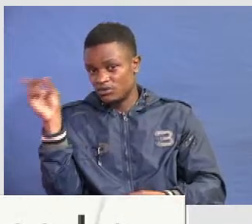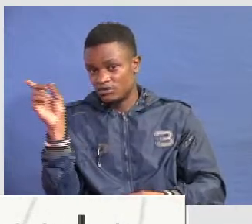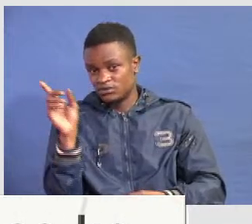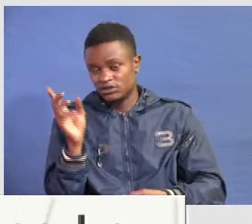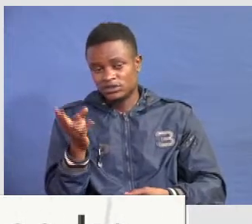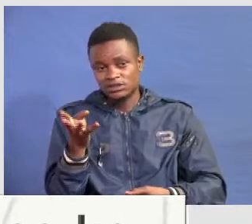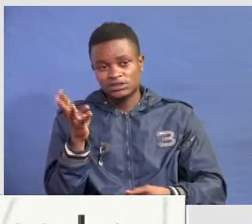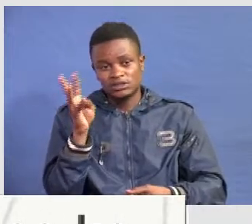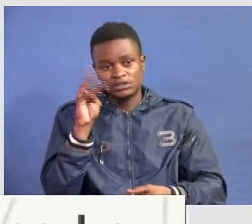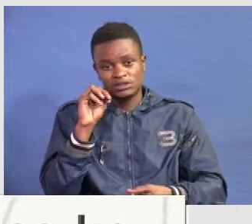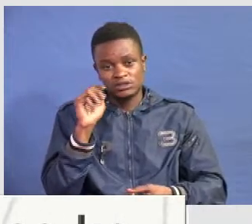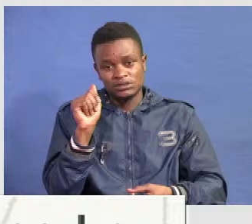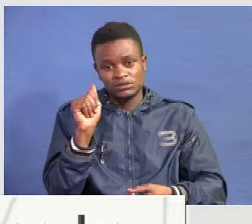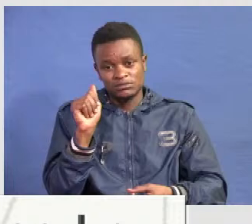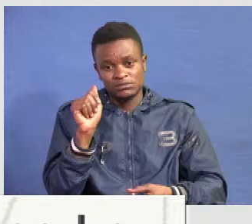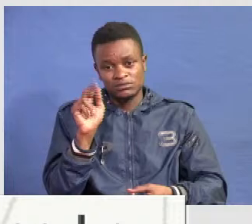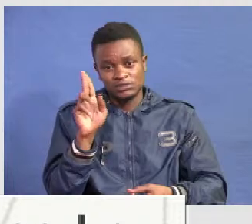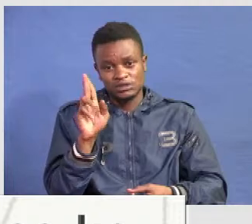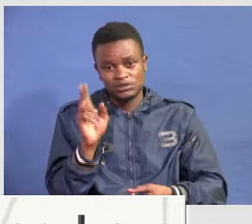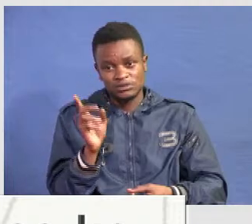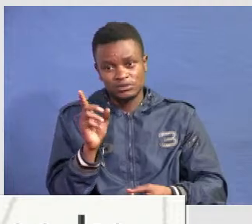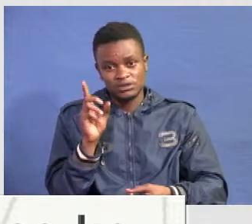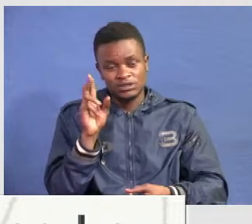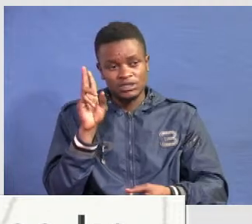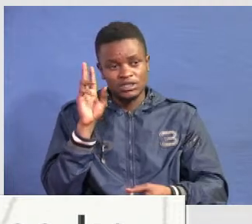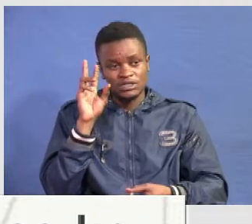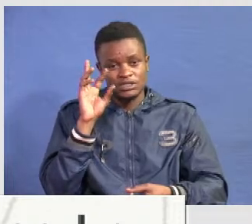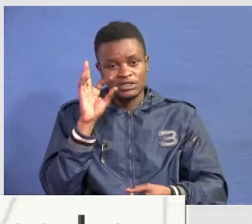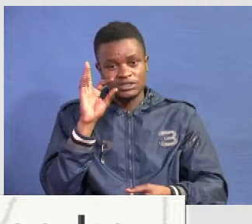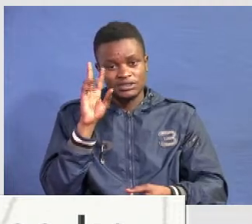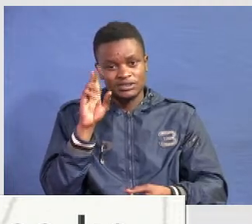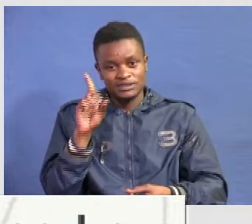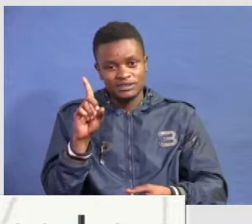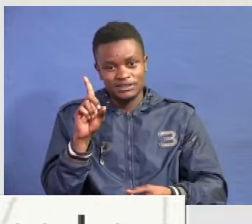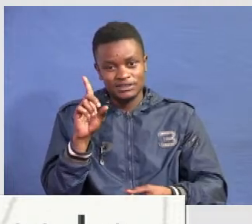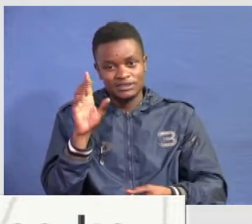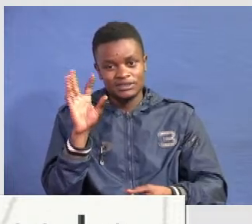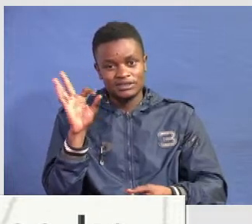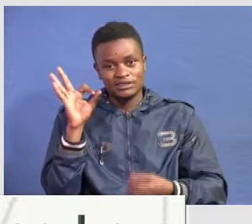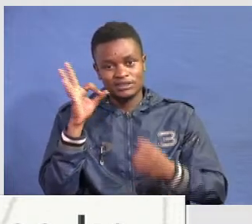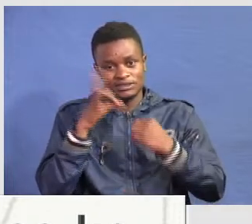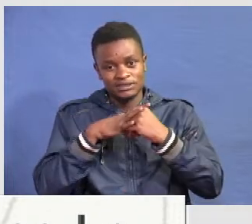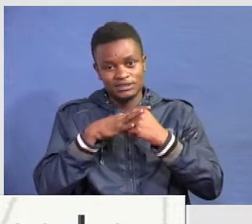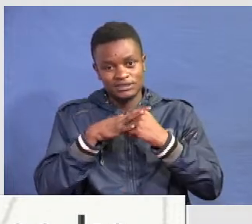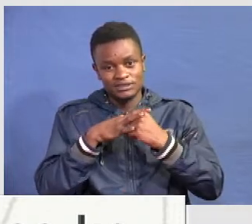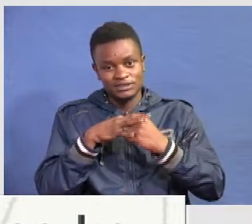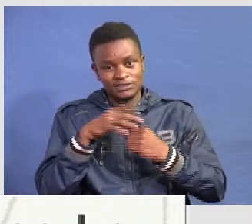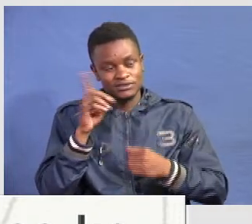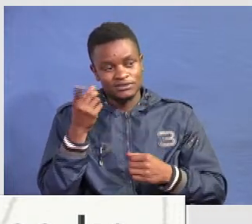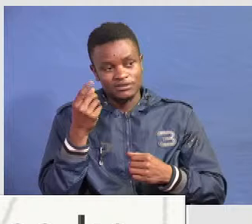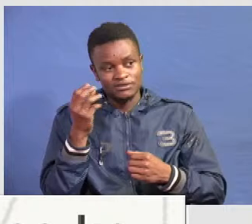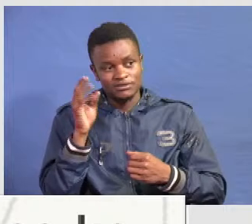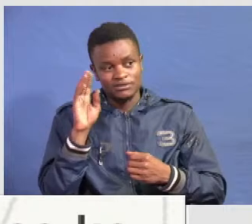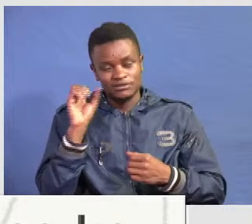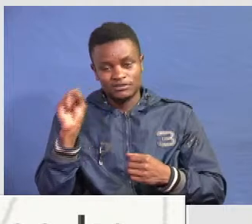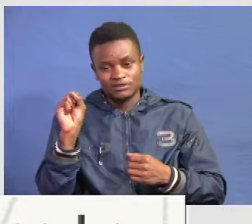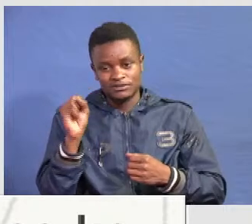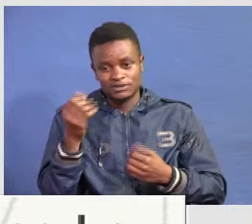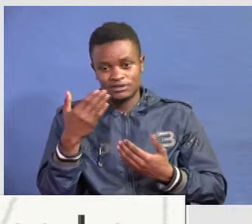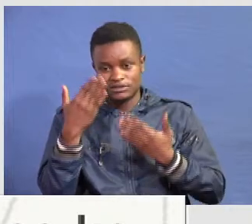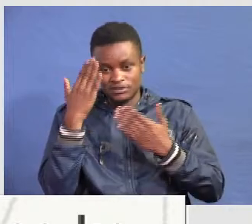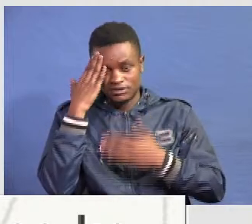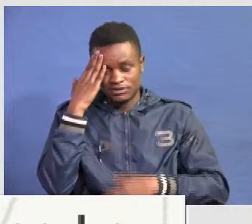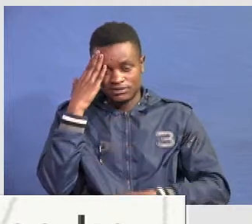Lakini wale 13,500 ambayo inajulikana, hawa ndio viongozi wenyu